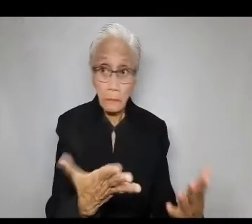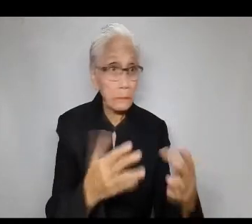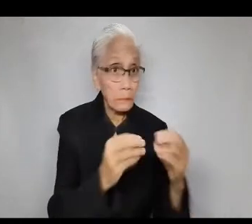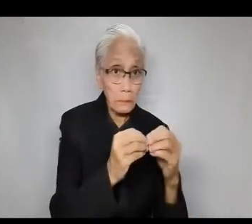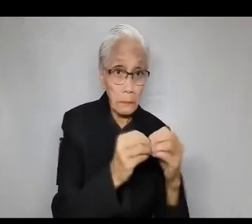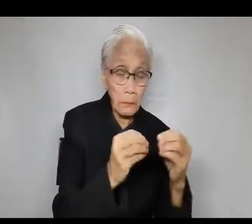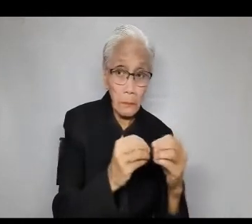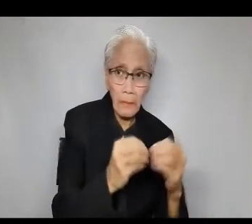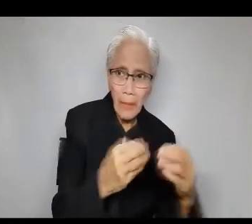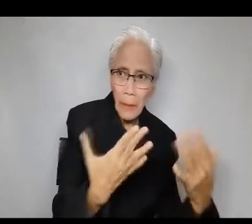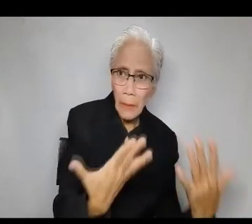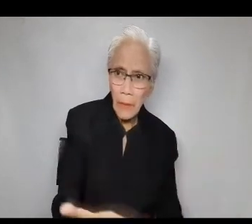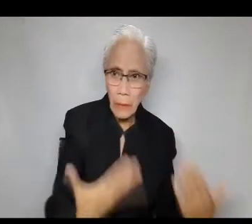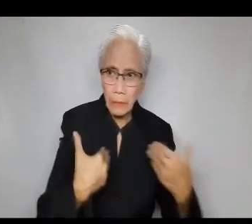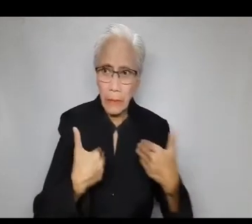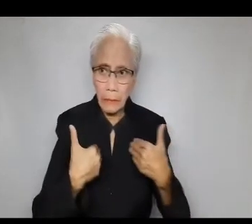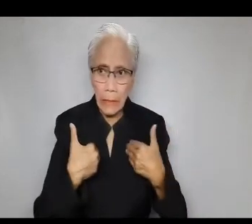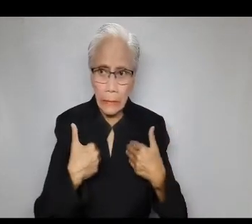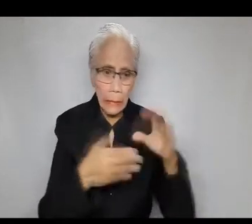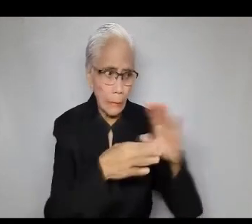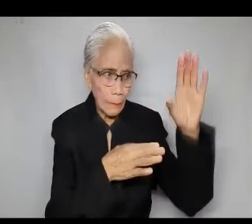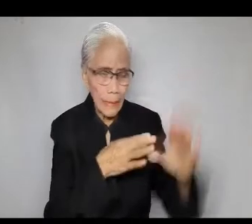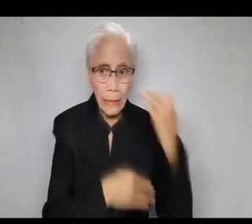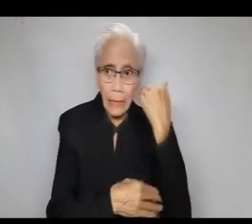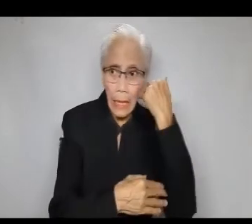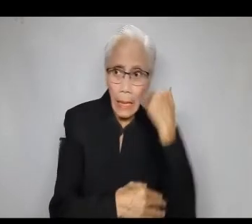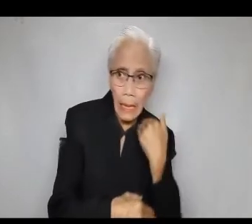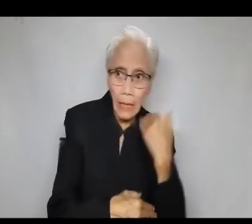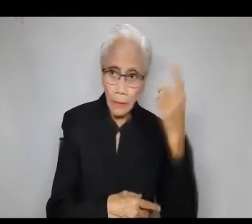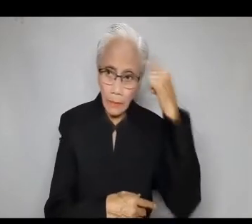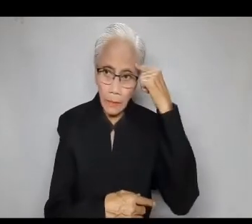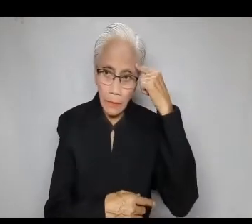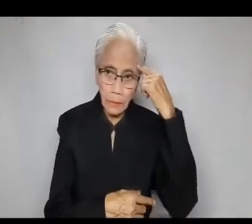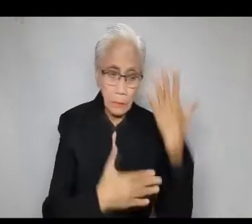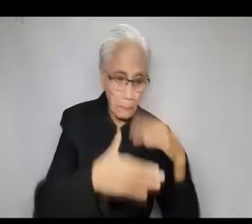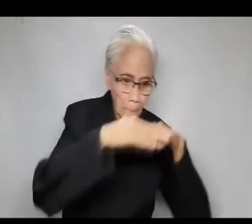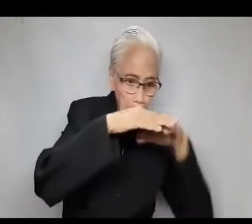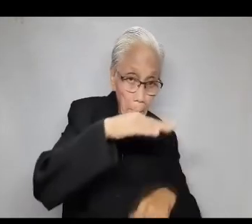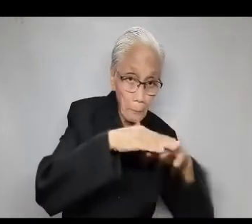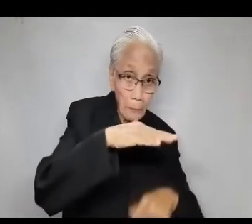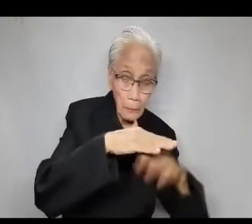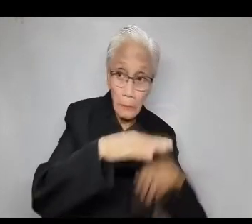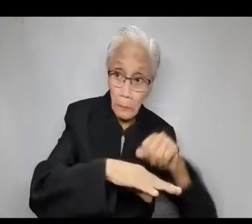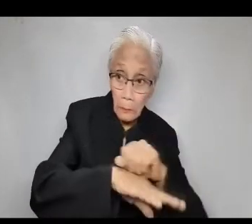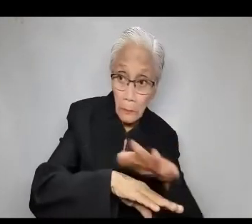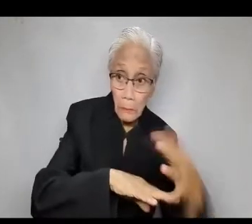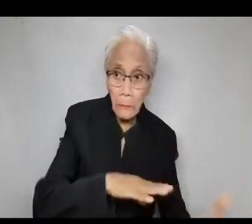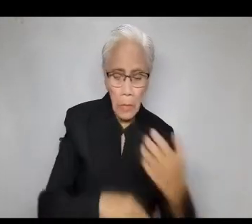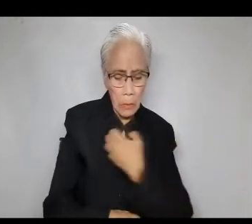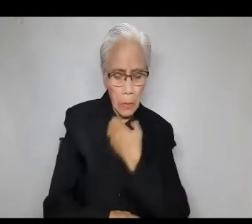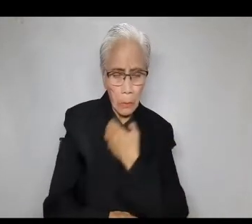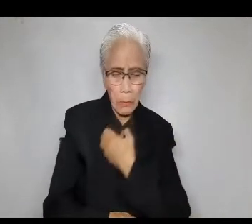of psychic akinesia include motor deficit, mental void or complete lack of thoughts, reduced affect or